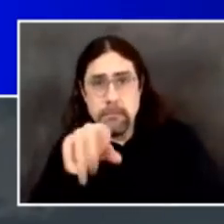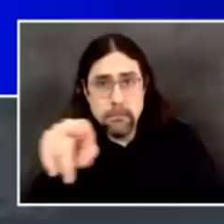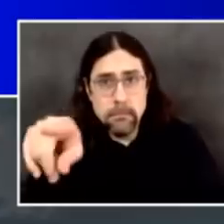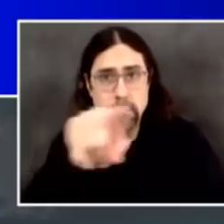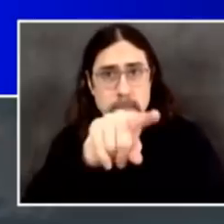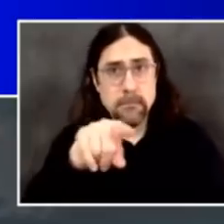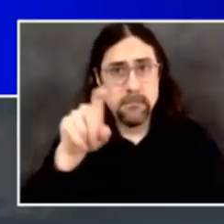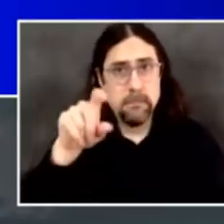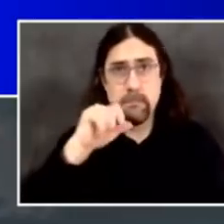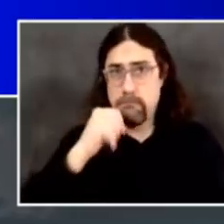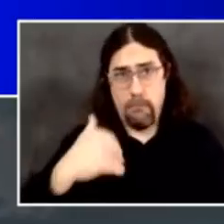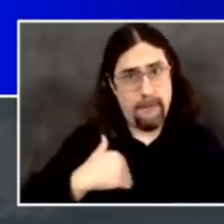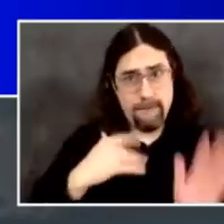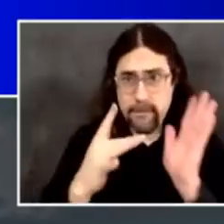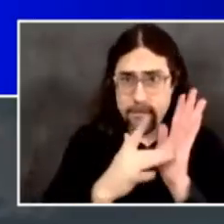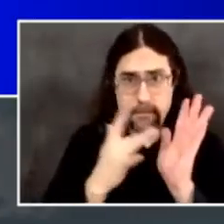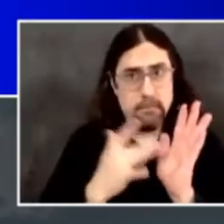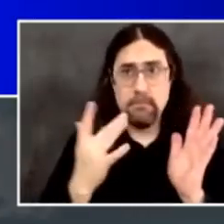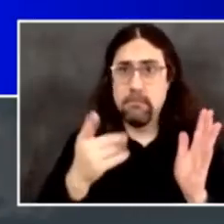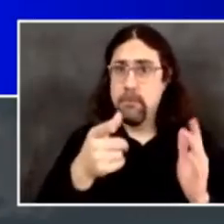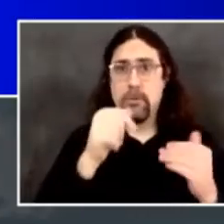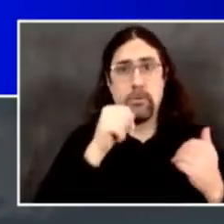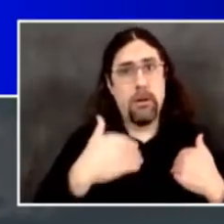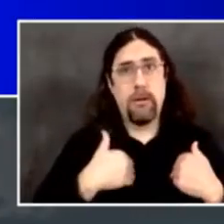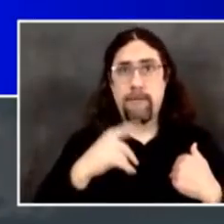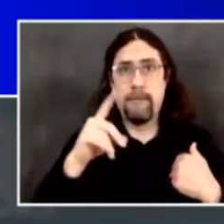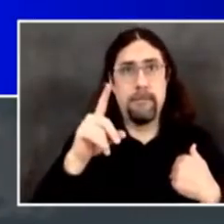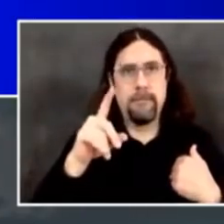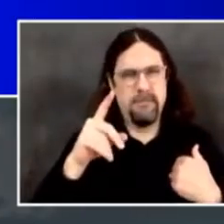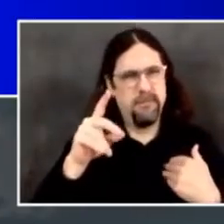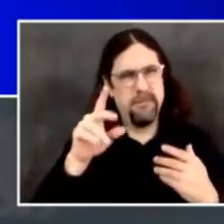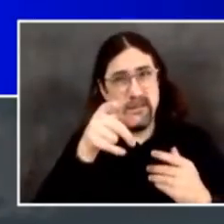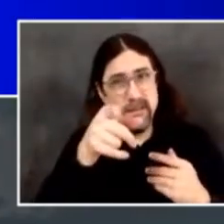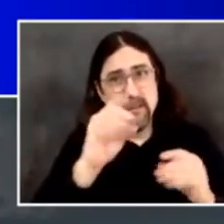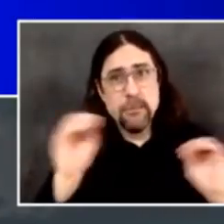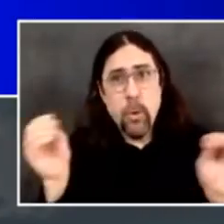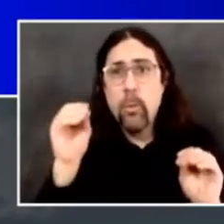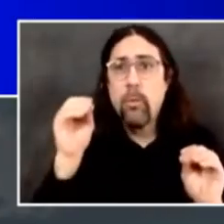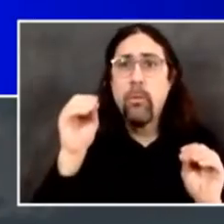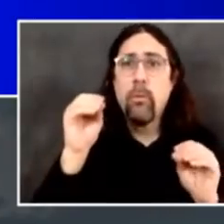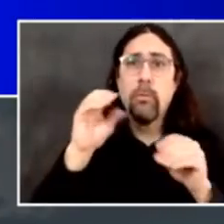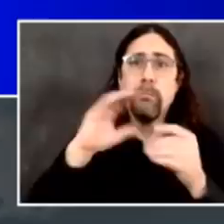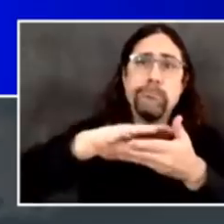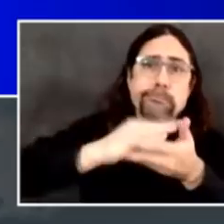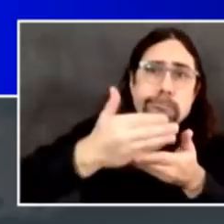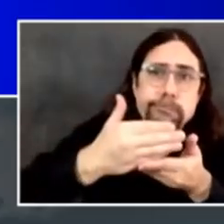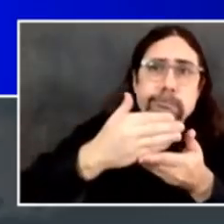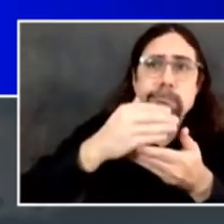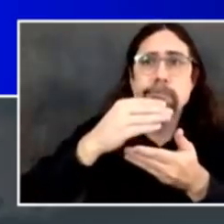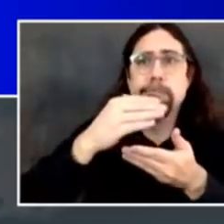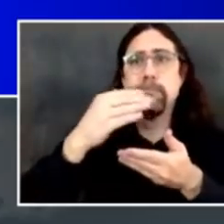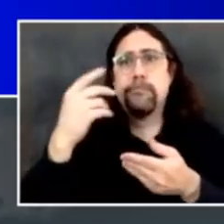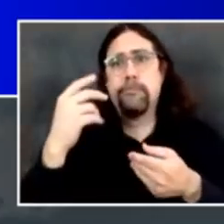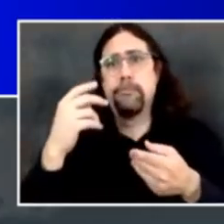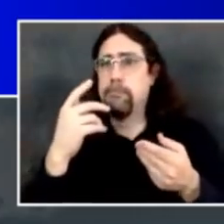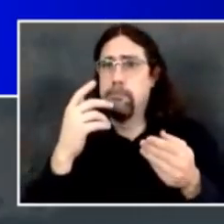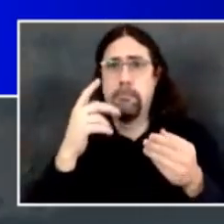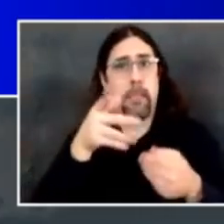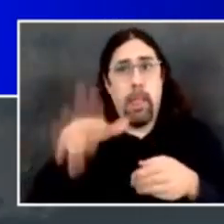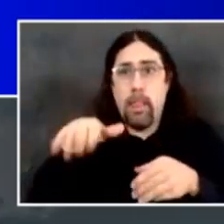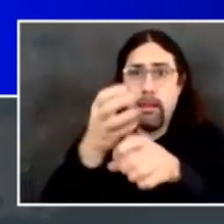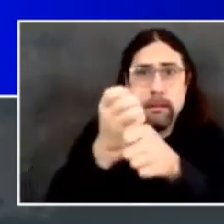family. But for any reason, there's still a child who hasn't gotten one, they can call 311, the family can call 311 and get one right